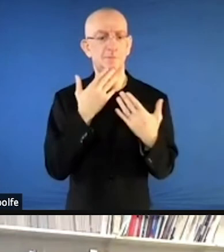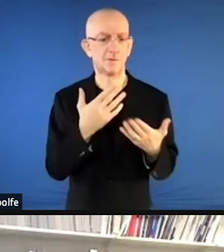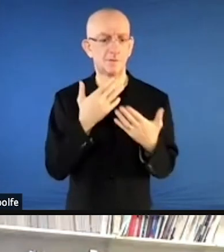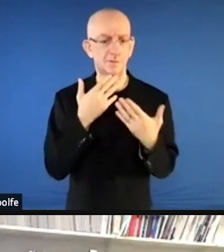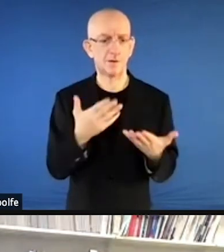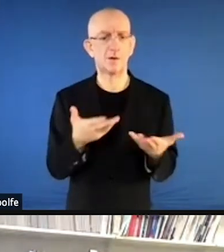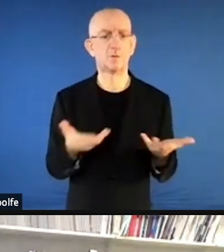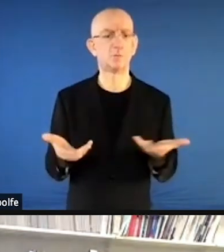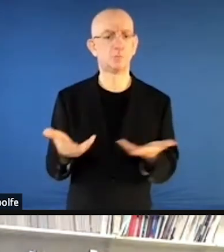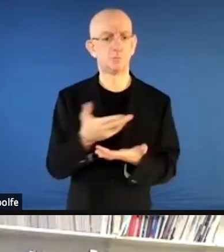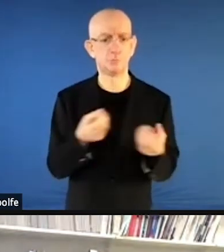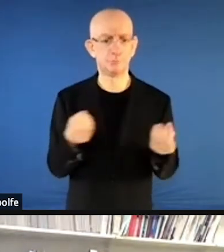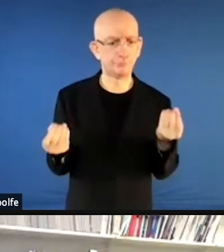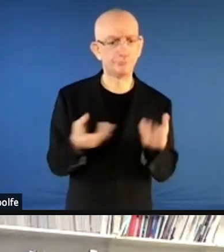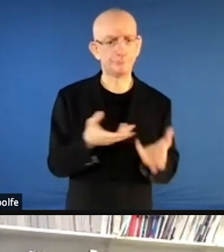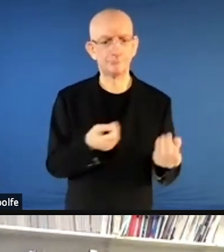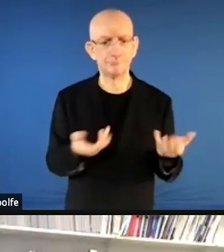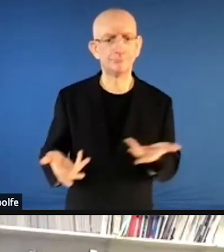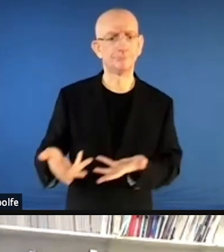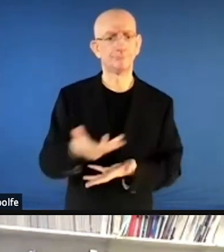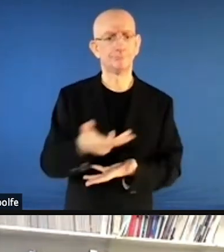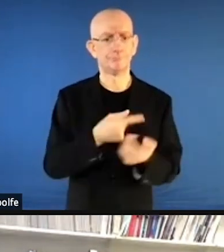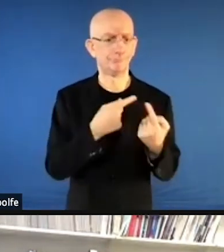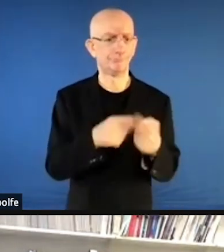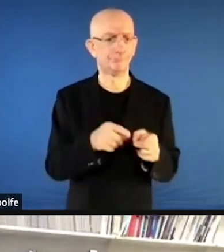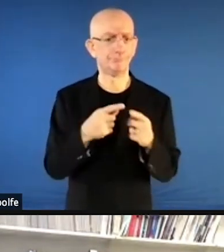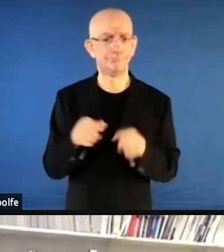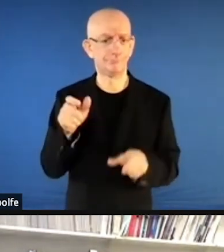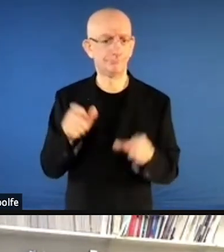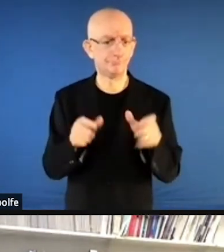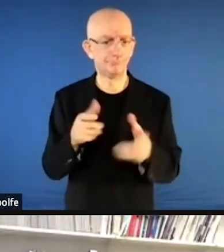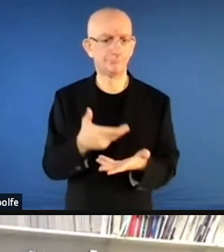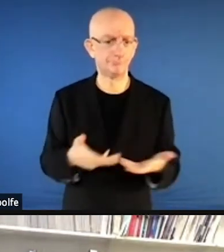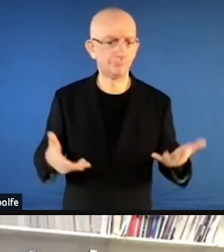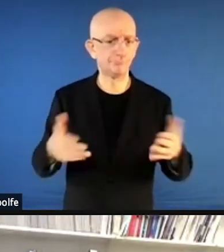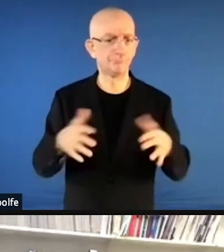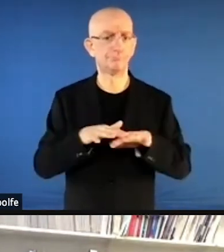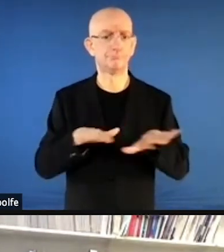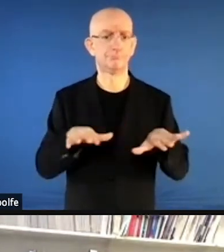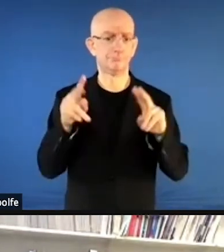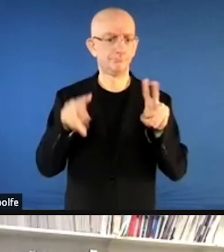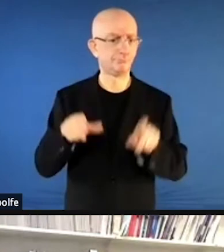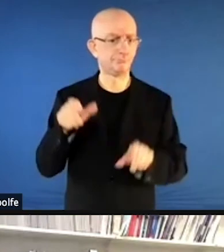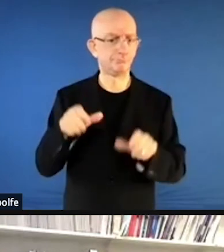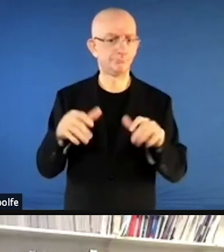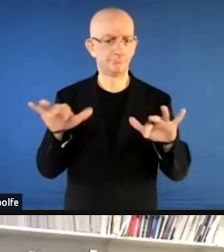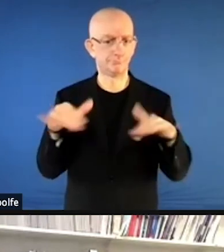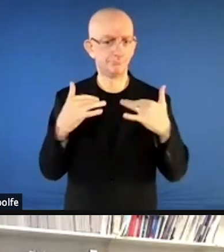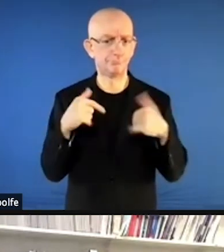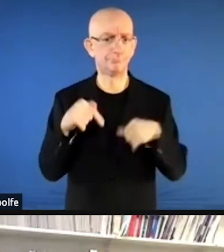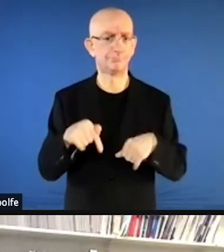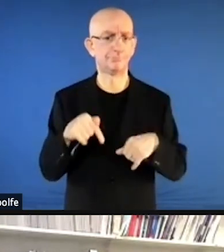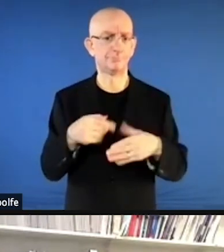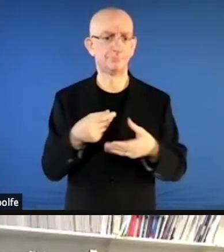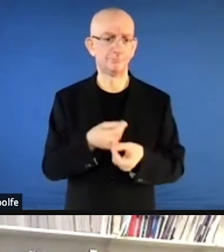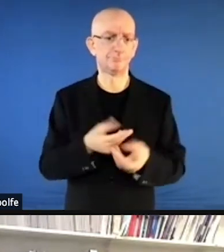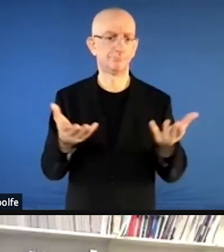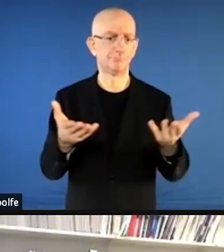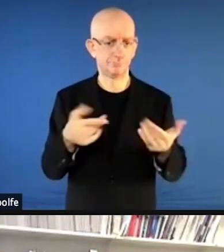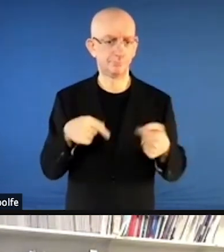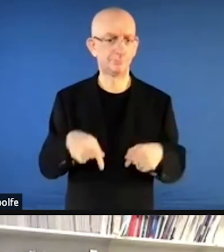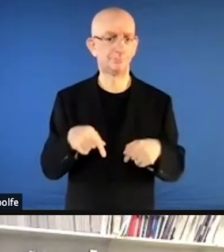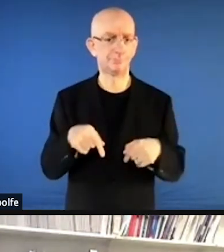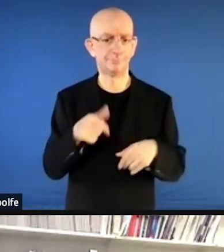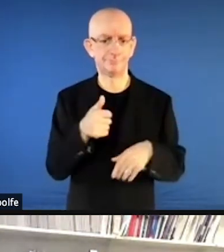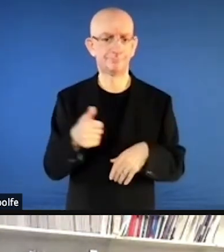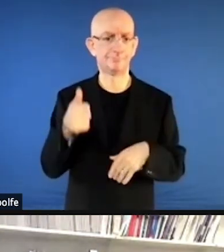for organizing this event on behalf of the executive committee of the IASFM. I'm really